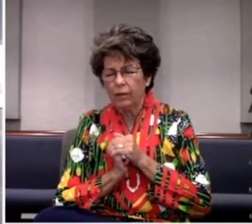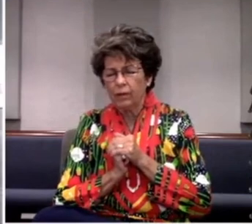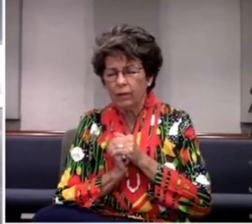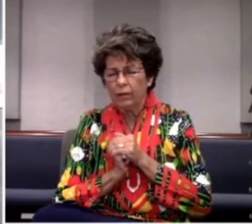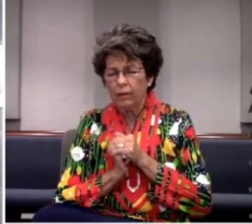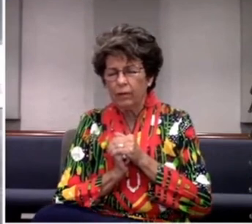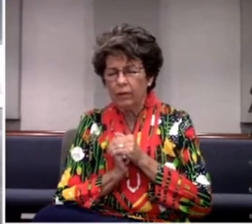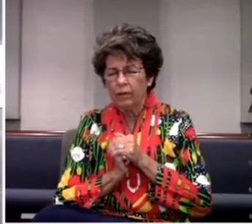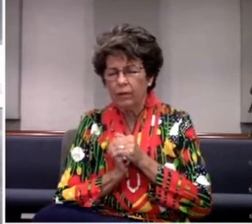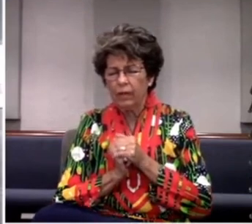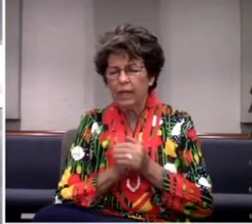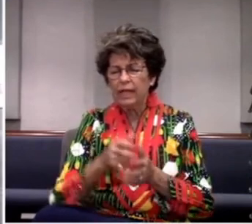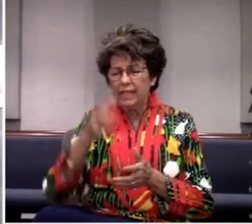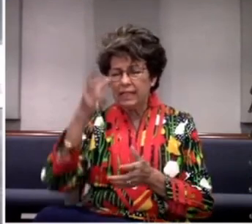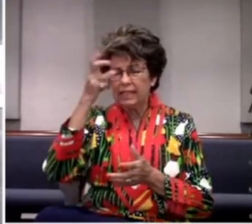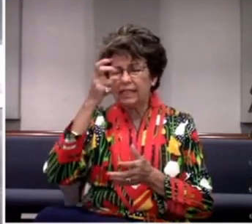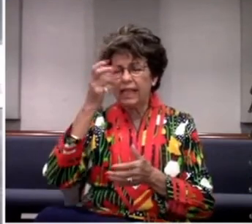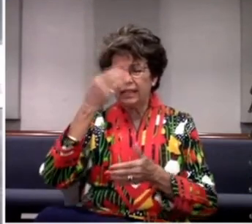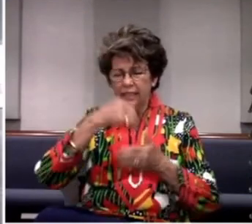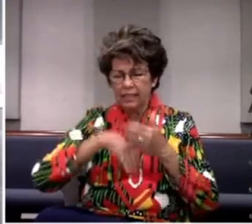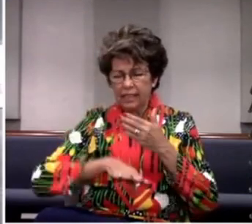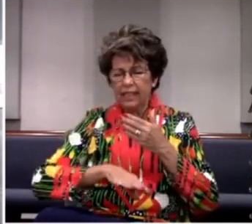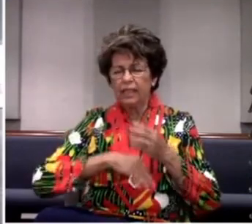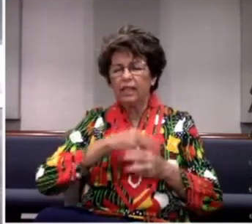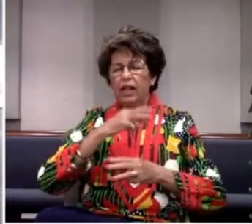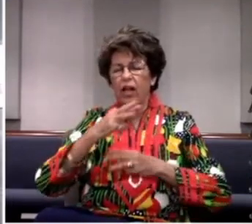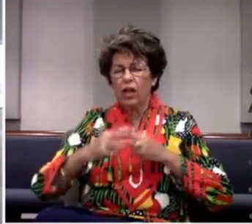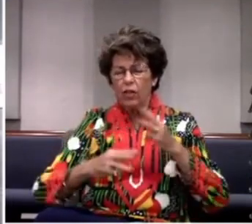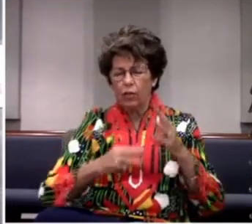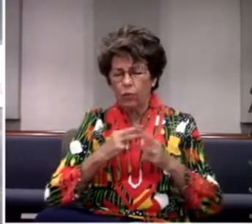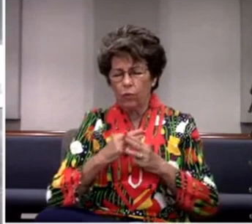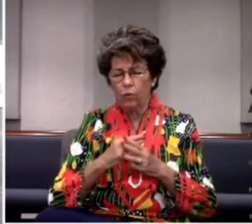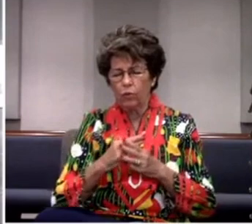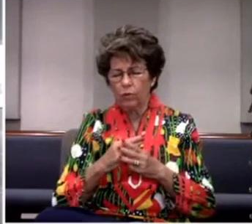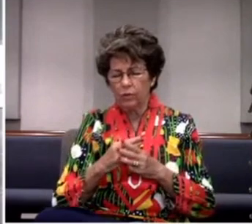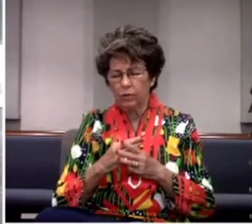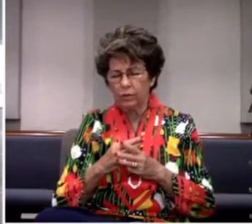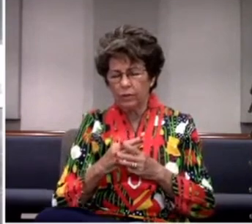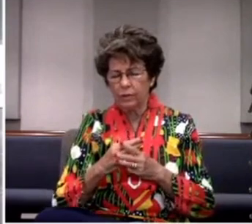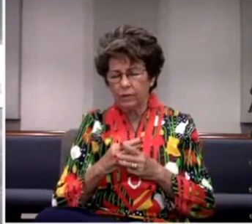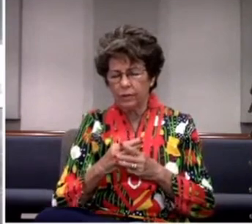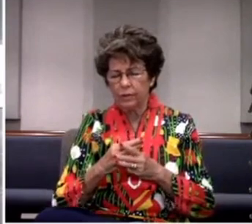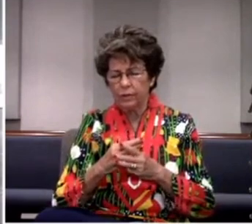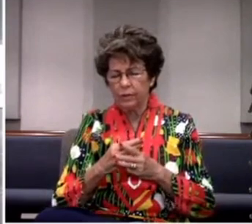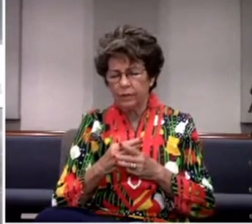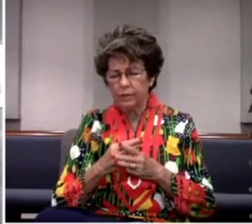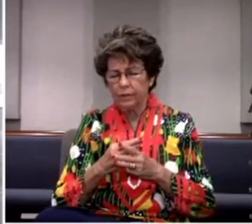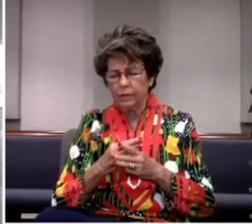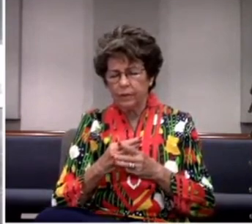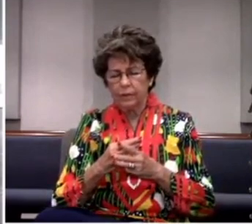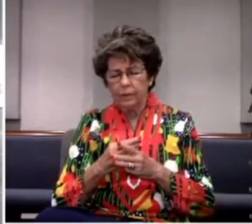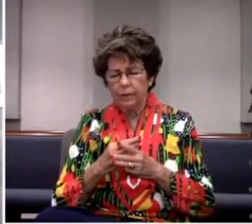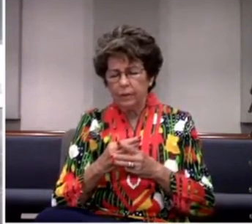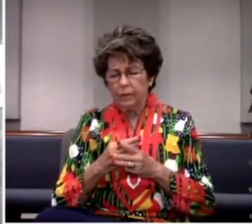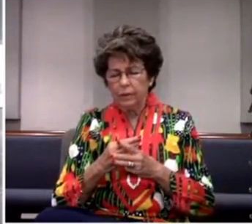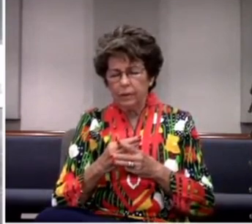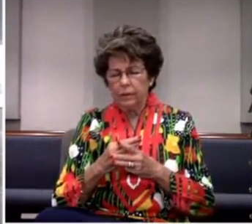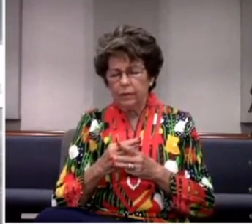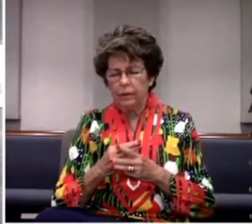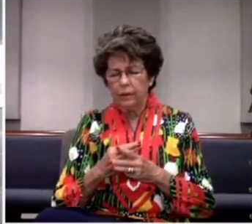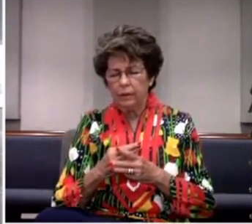Sin came into the world. Sin. It's not your fault. Man chose this. And that you